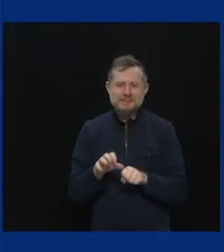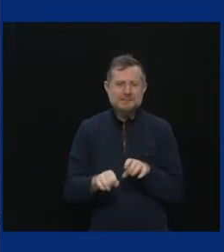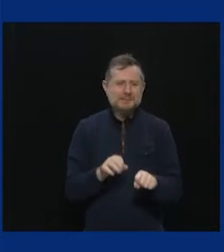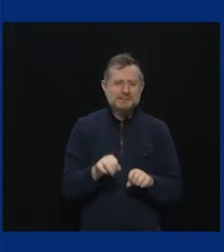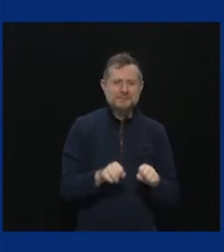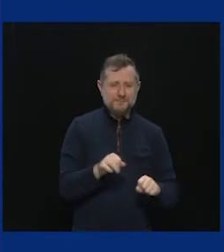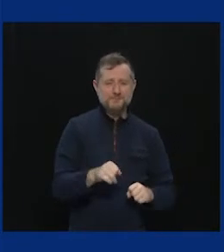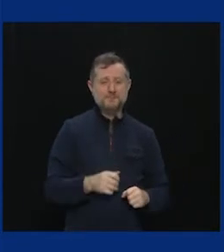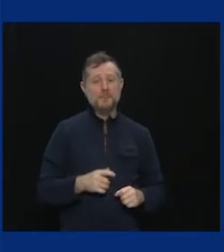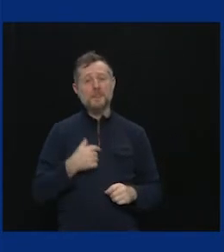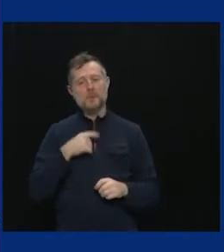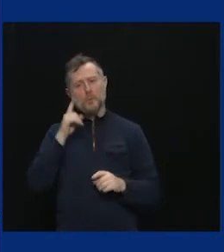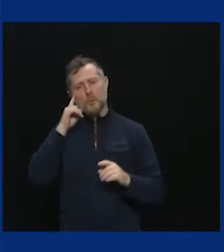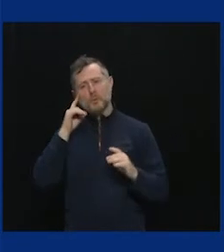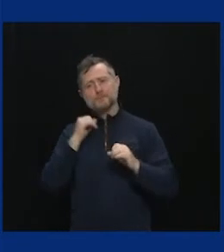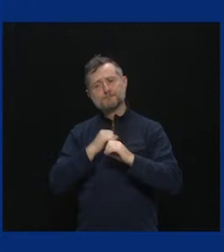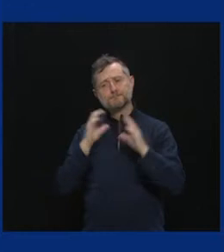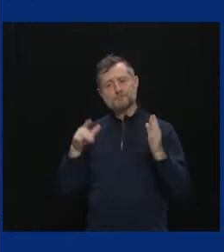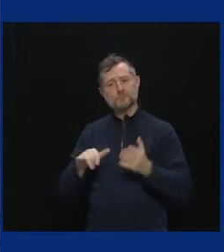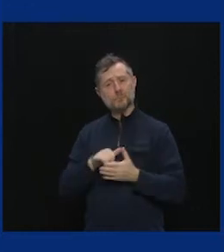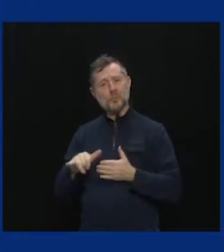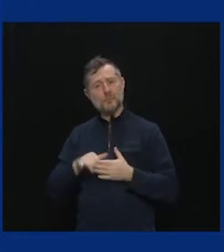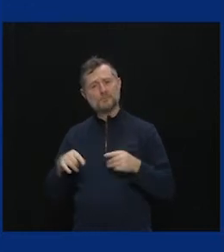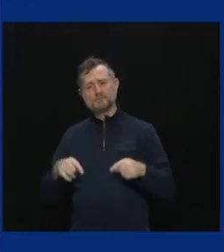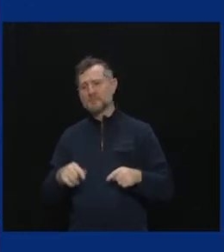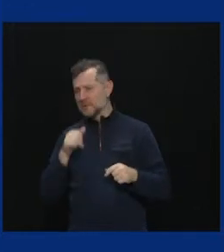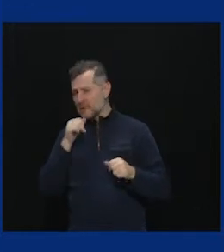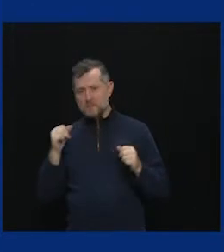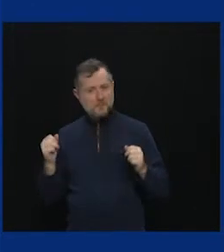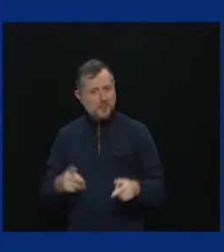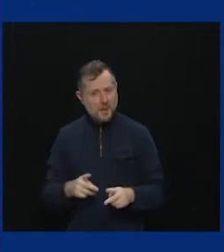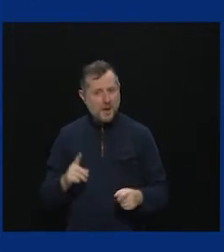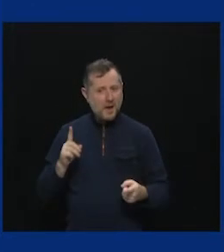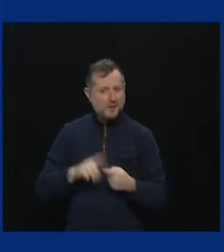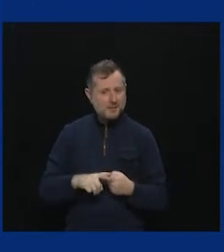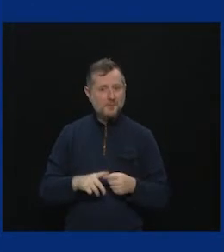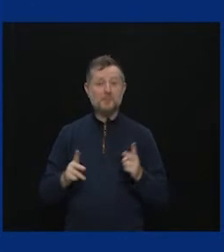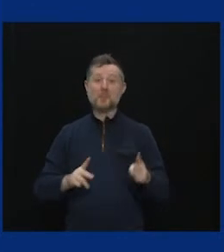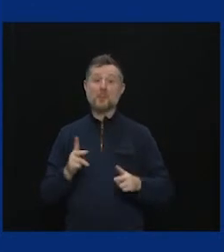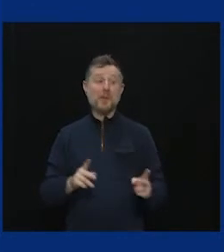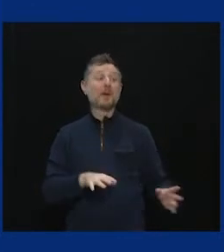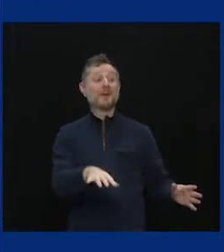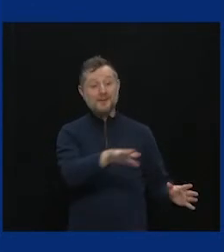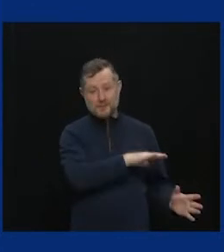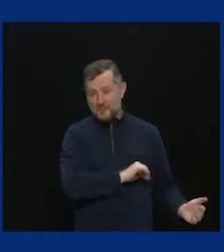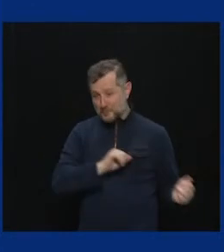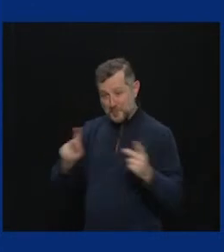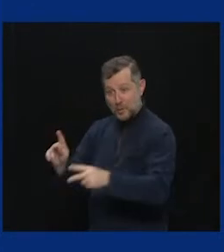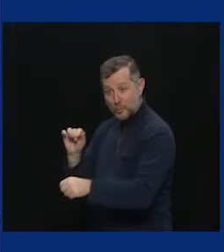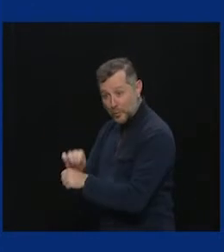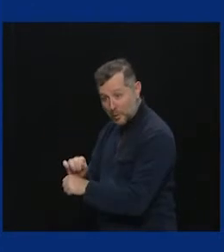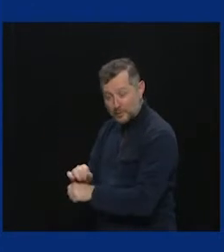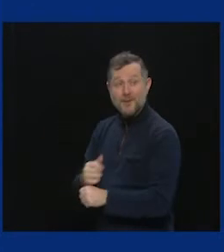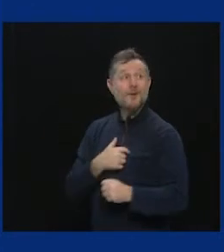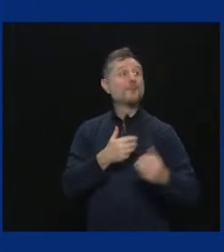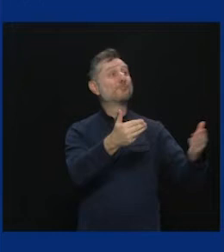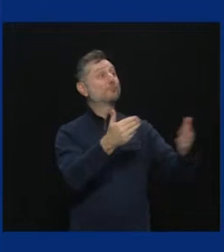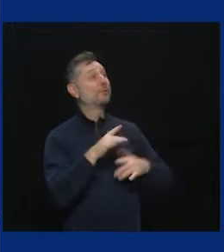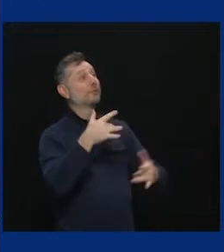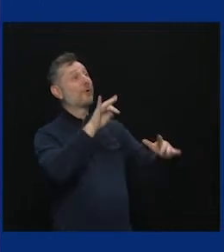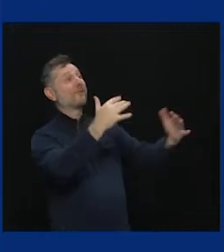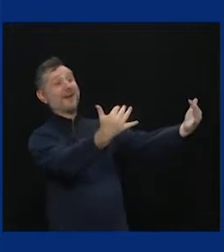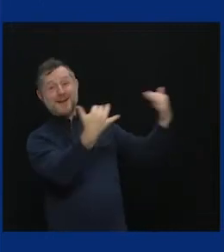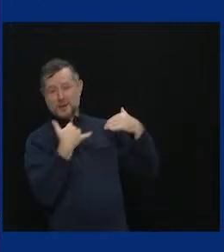until everyone's back in their jobs. We bring back tourism, we bring back jobs, and that's why today I'm very proud to announce